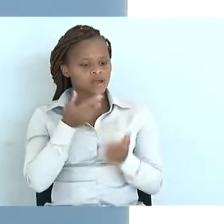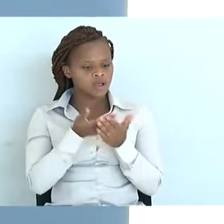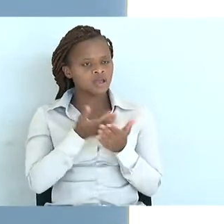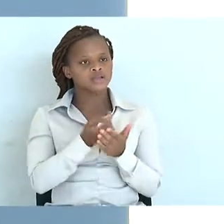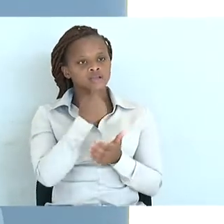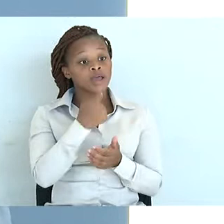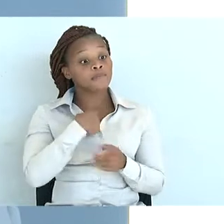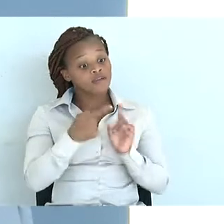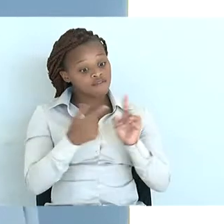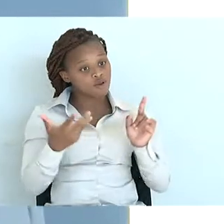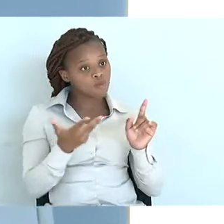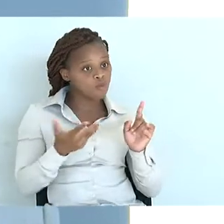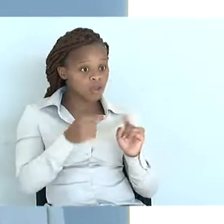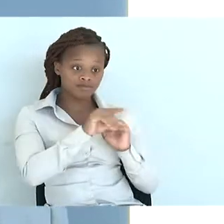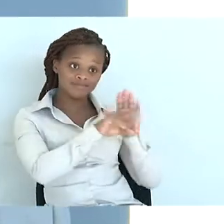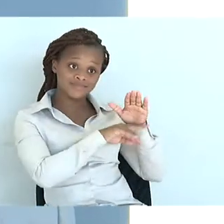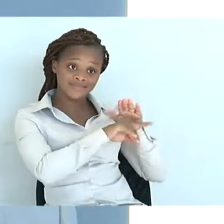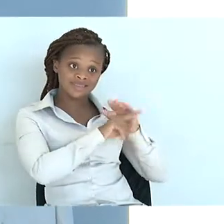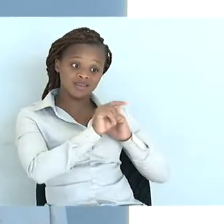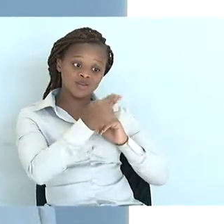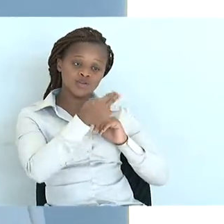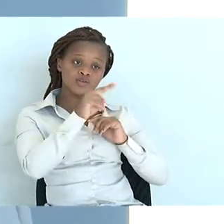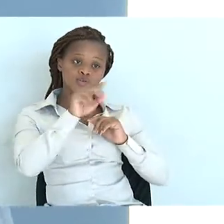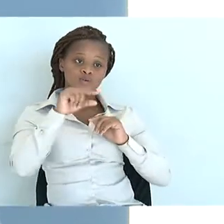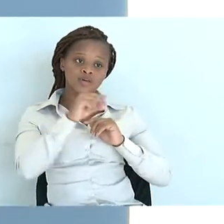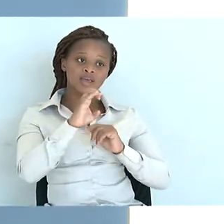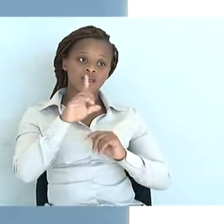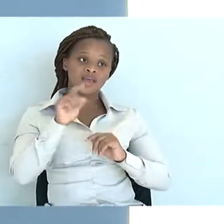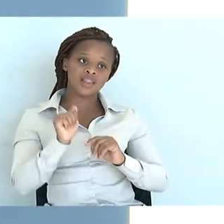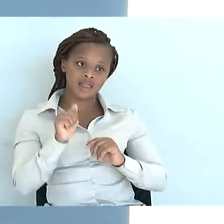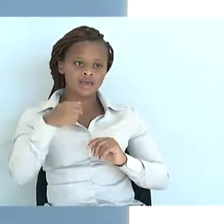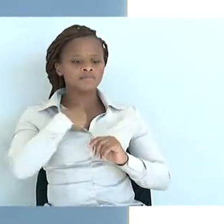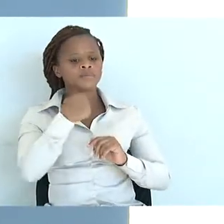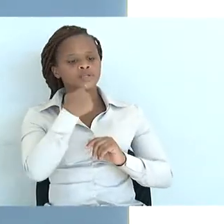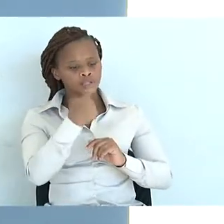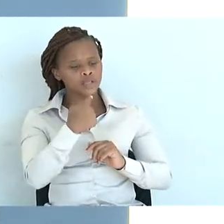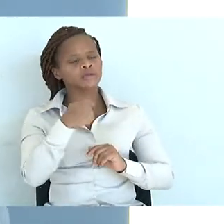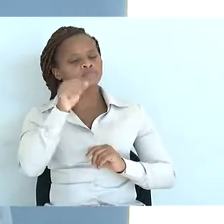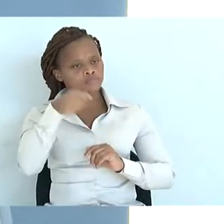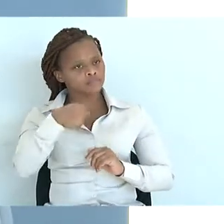ngiyaziwa. Mama hade bewathi nikhona umsebenzi niyakhona ukwenza.